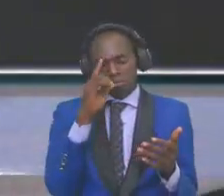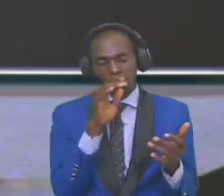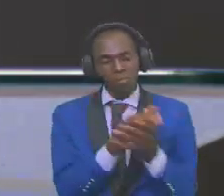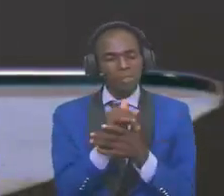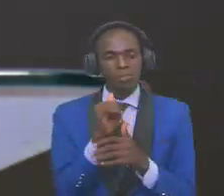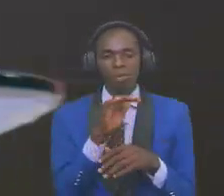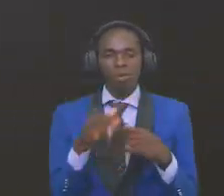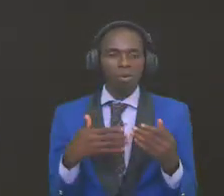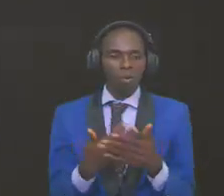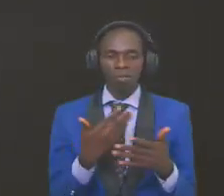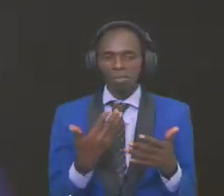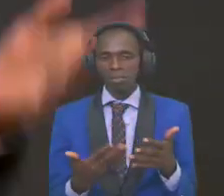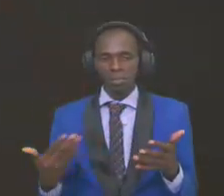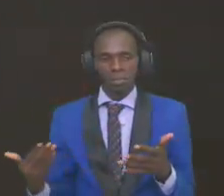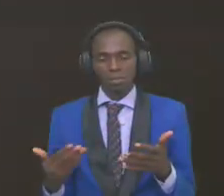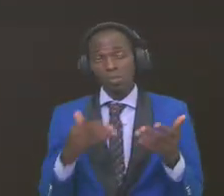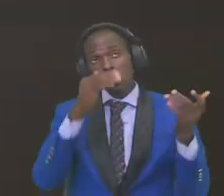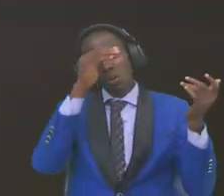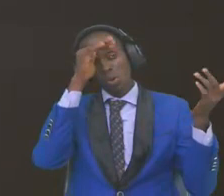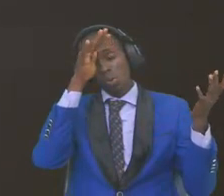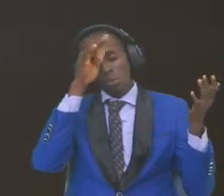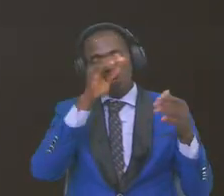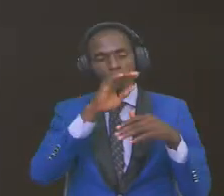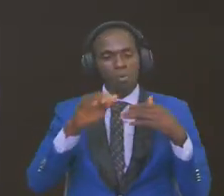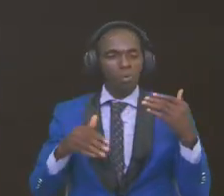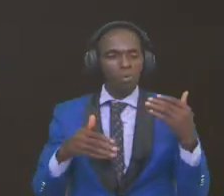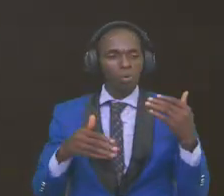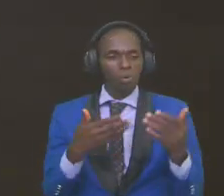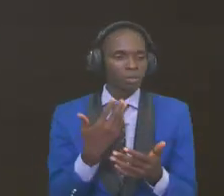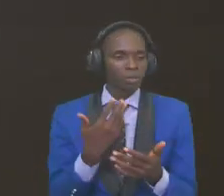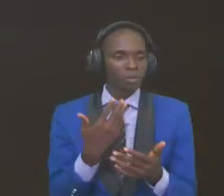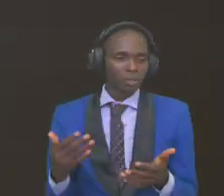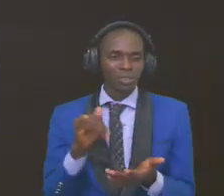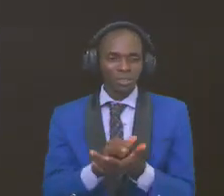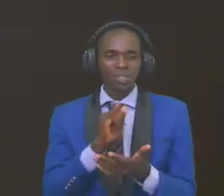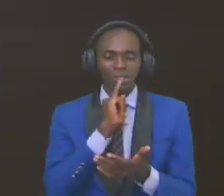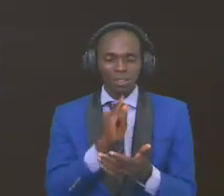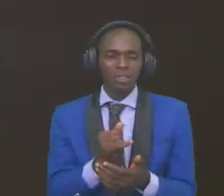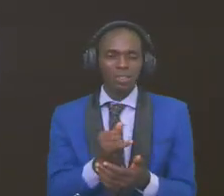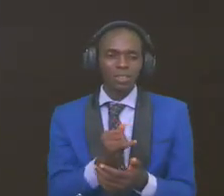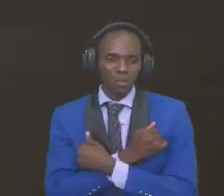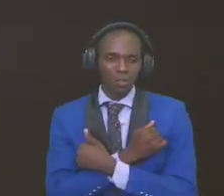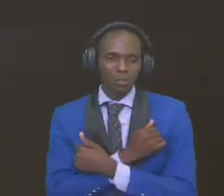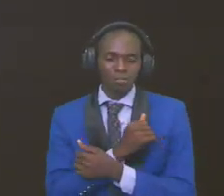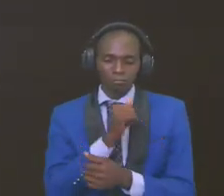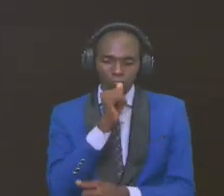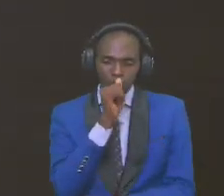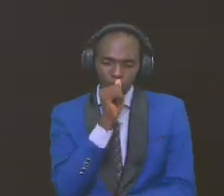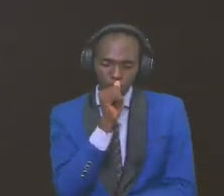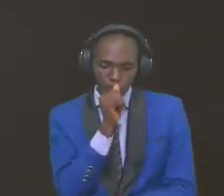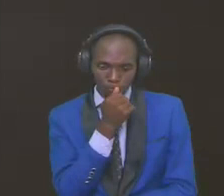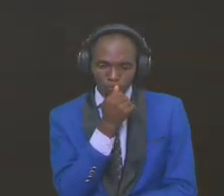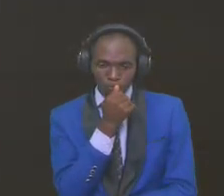things, that's charity, hopeth all things, that charity, endureth,